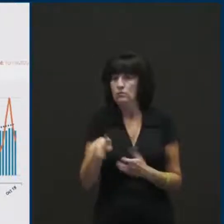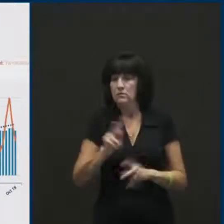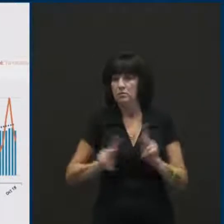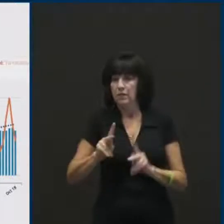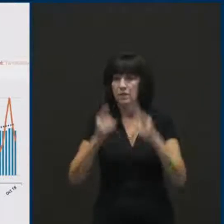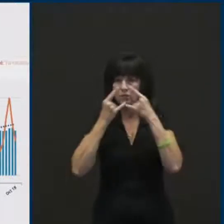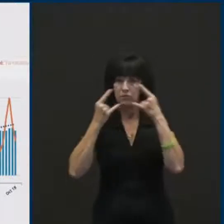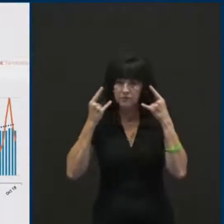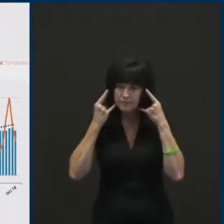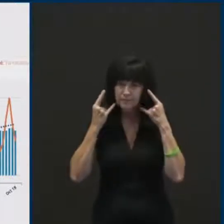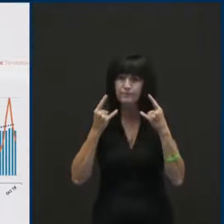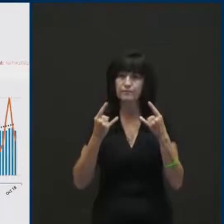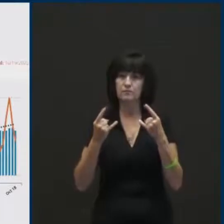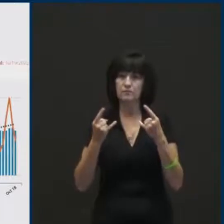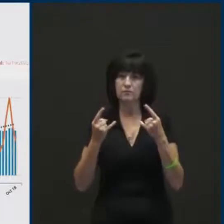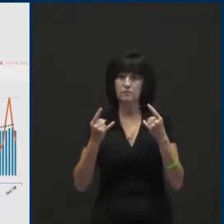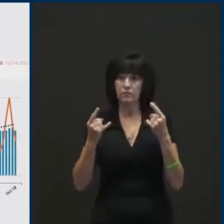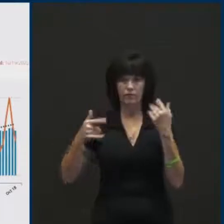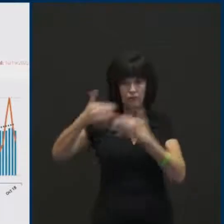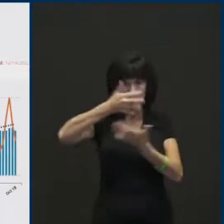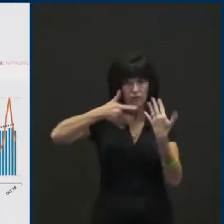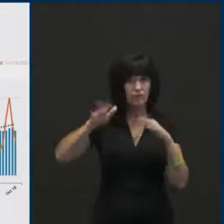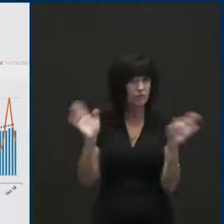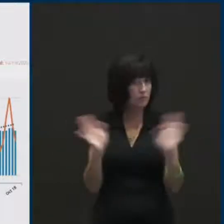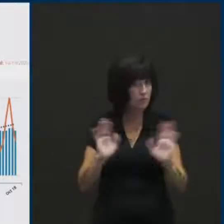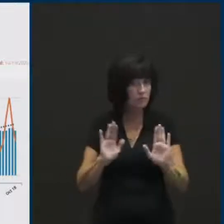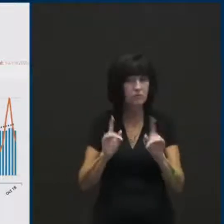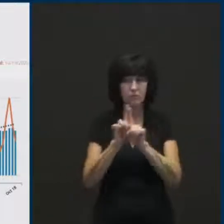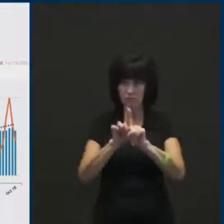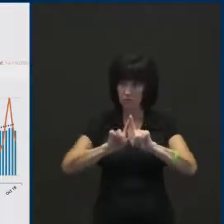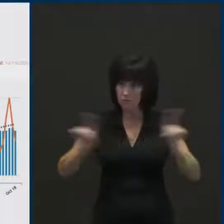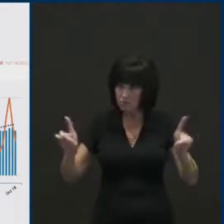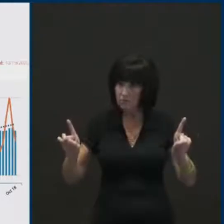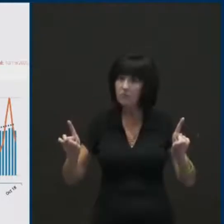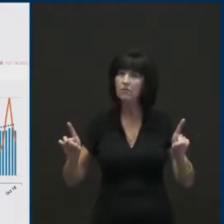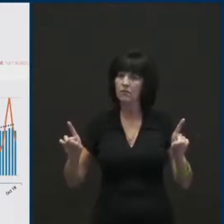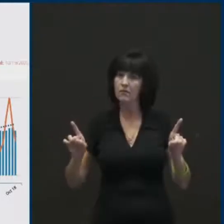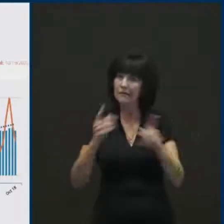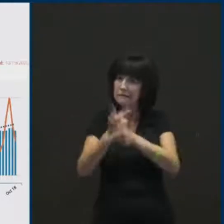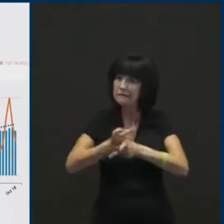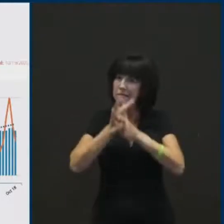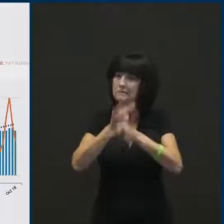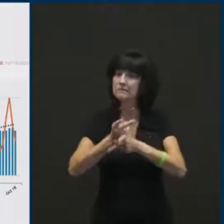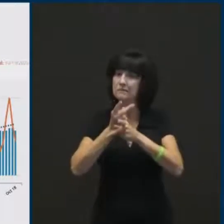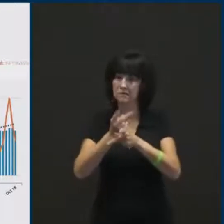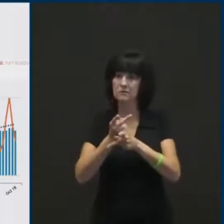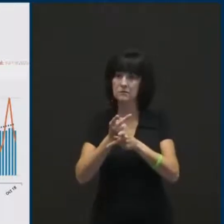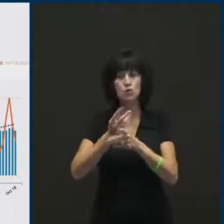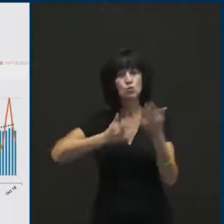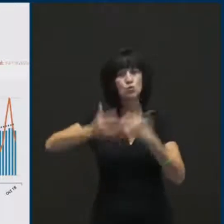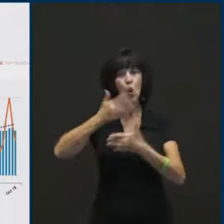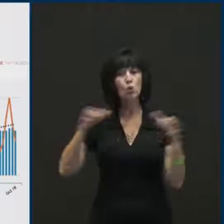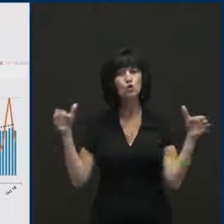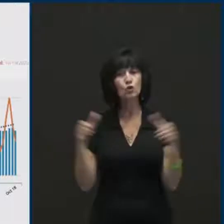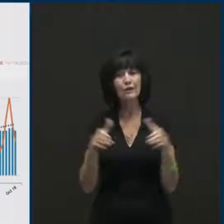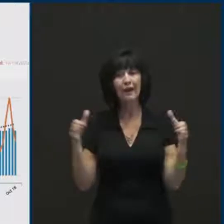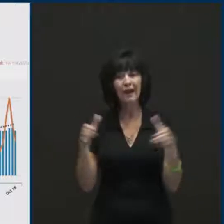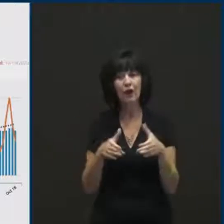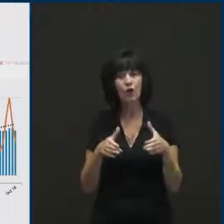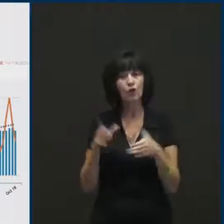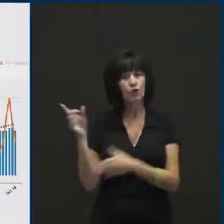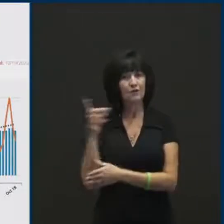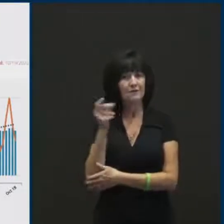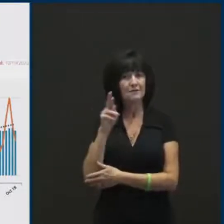keeping socially distant, being careful of large gatherings. Dr. Rattay will talk a little bit about weddings and other